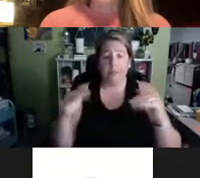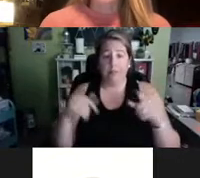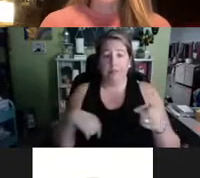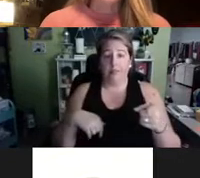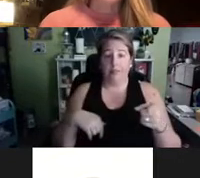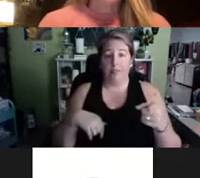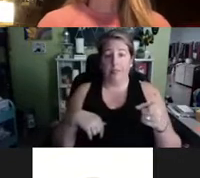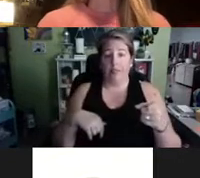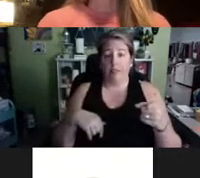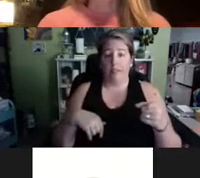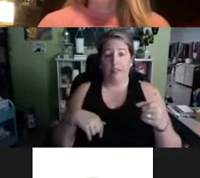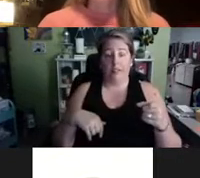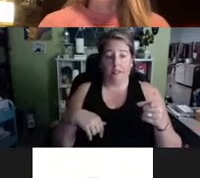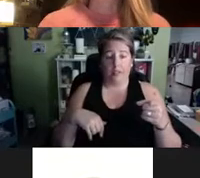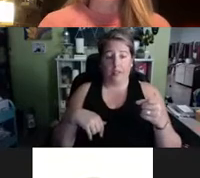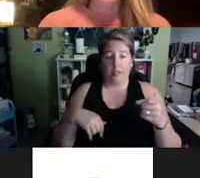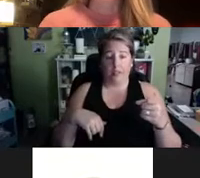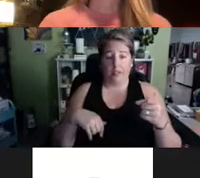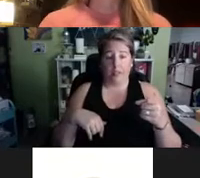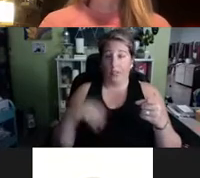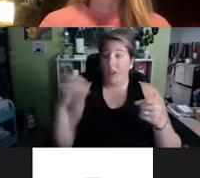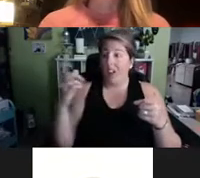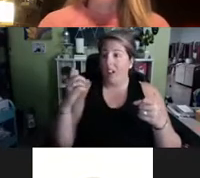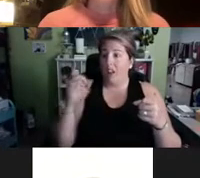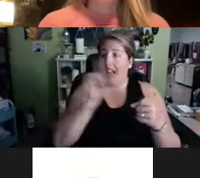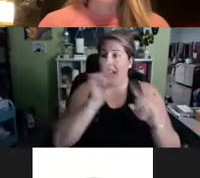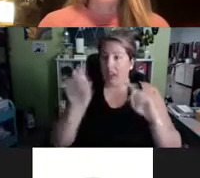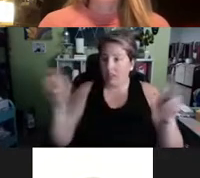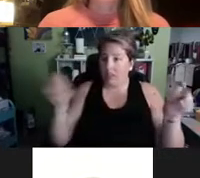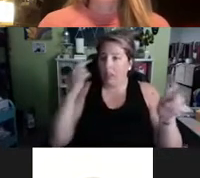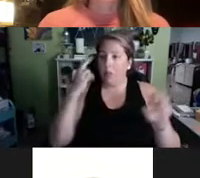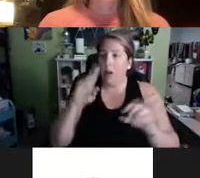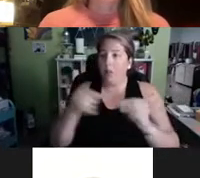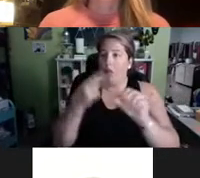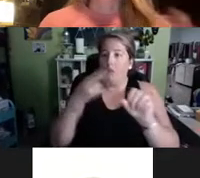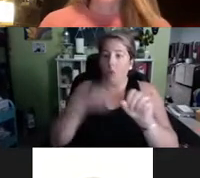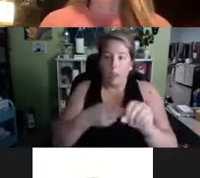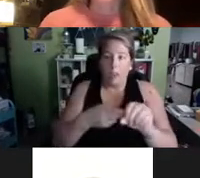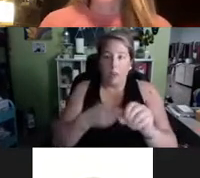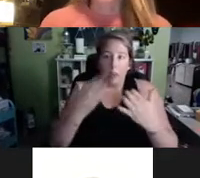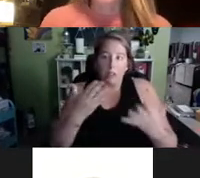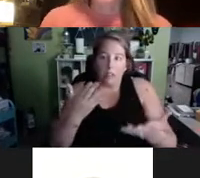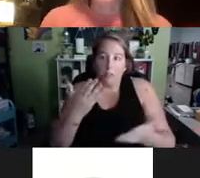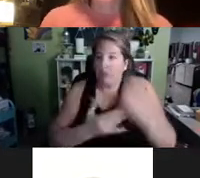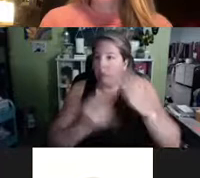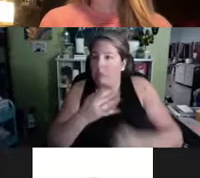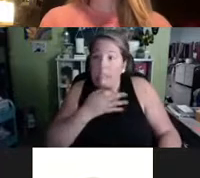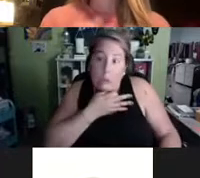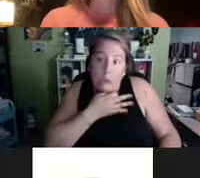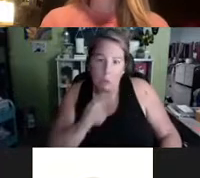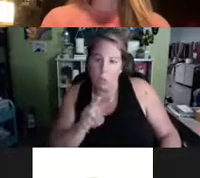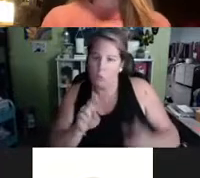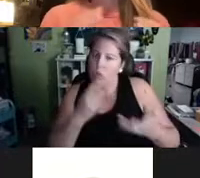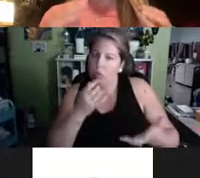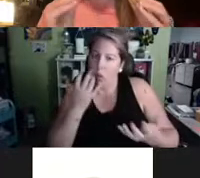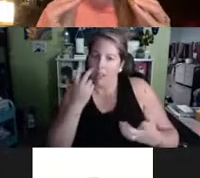my business, asking about joining or, feeling the waters. It goes right to my join page. So